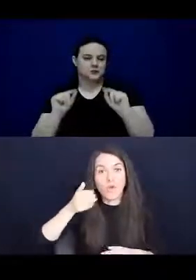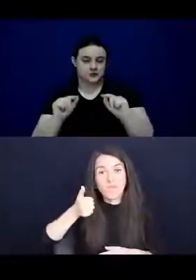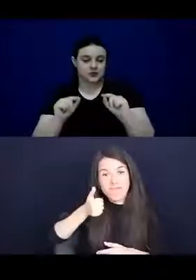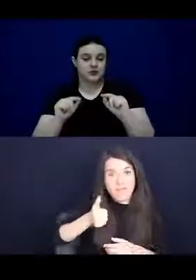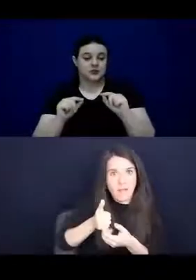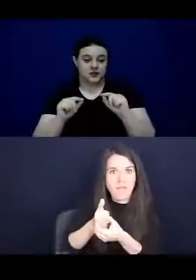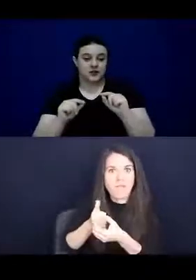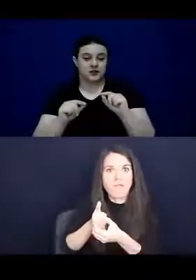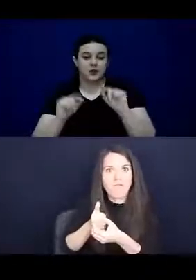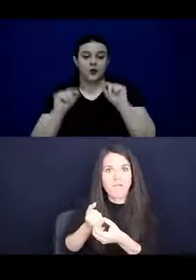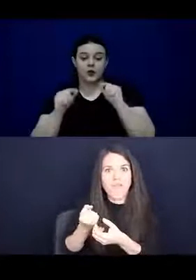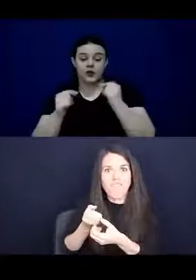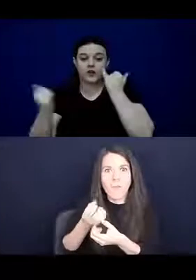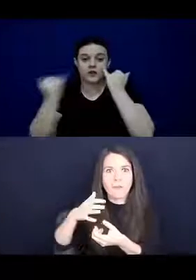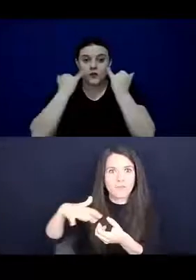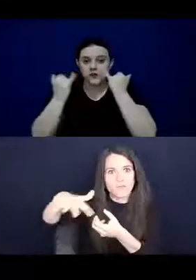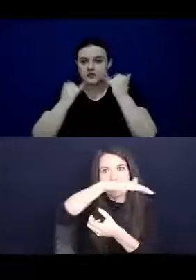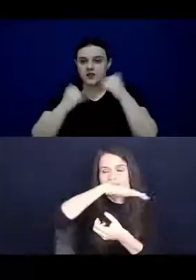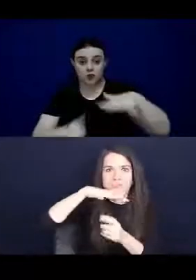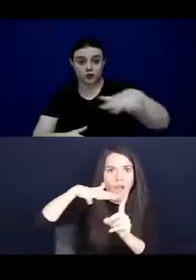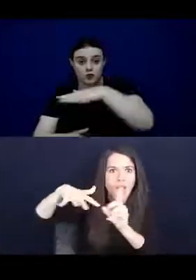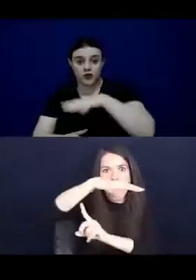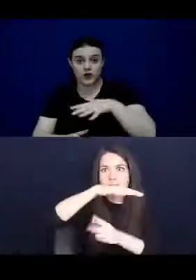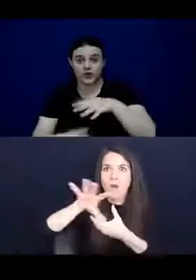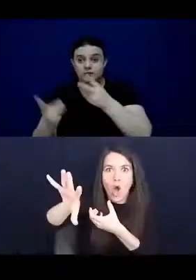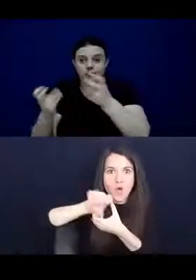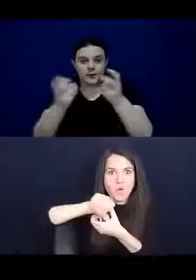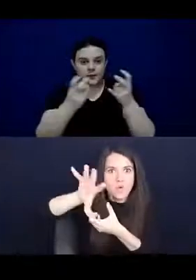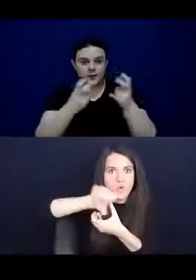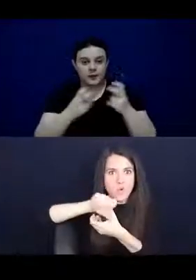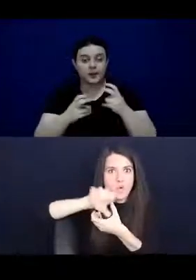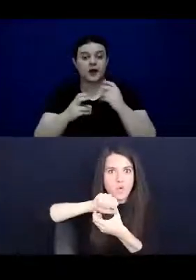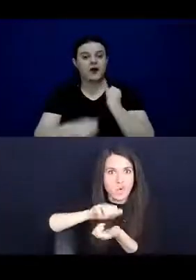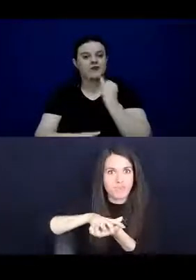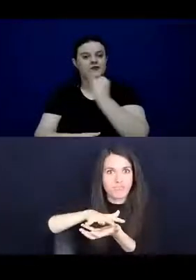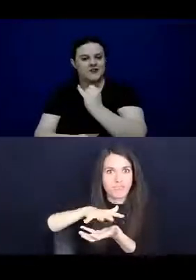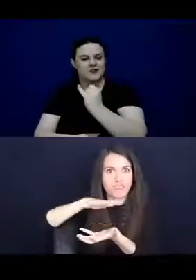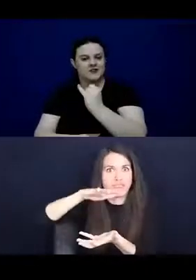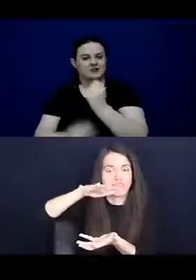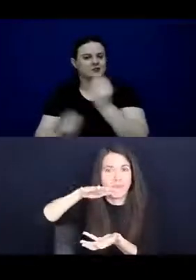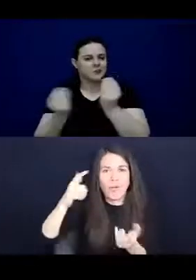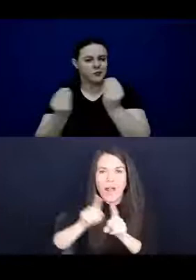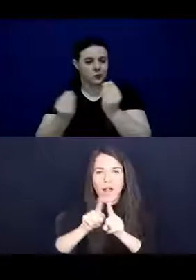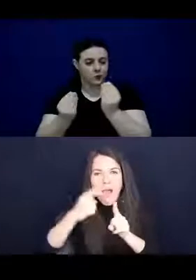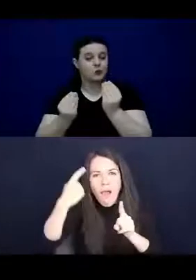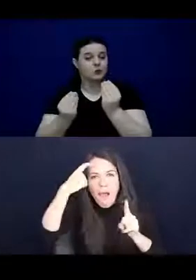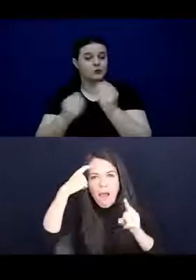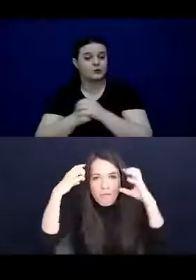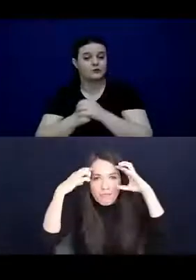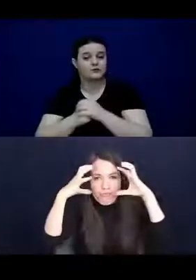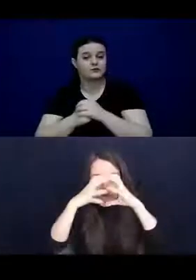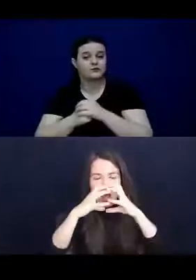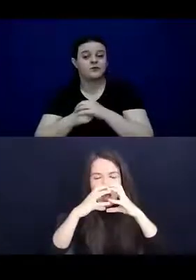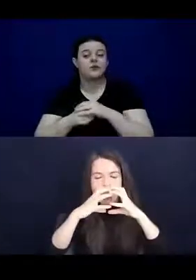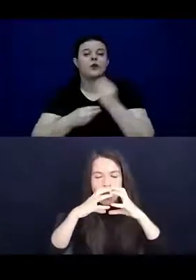it in some way. One of the things that you find is that what our brains interpret from our senses is not